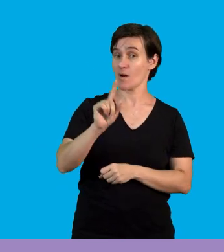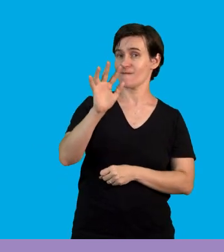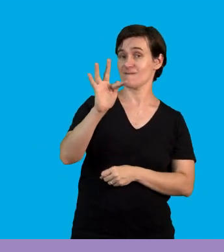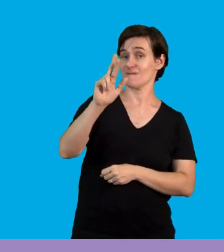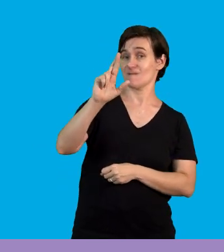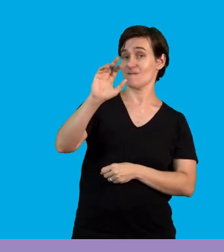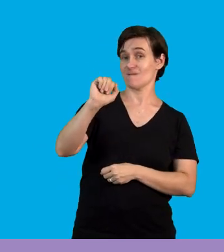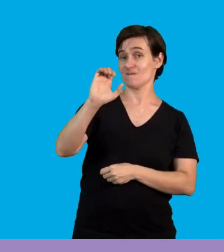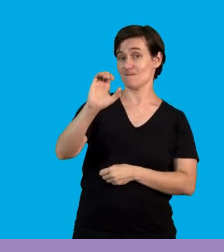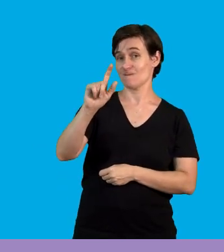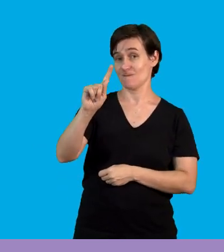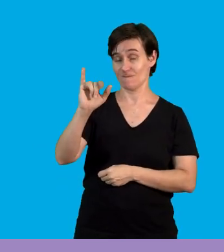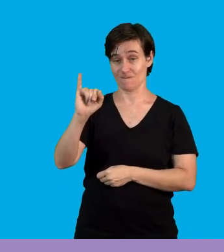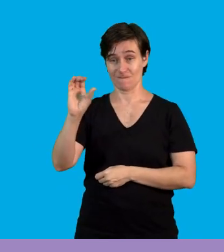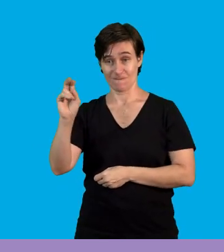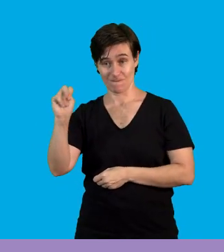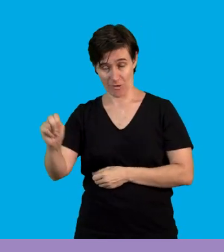37.5% as a fraction.